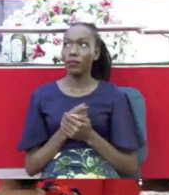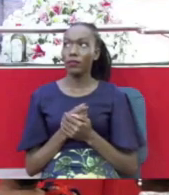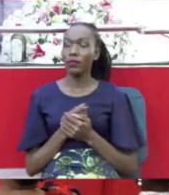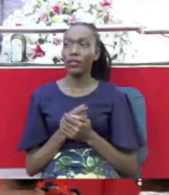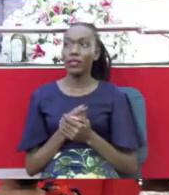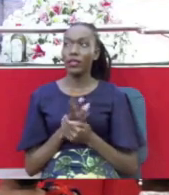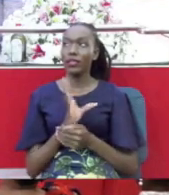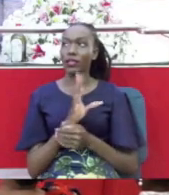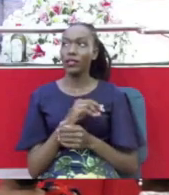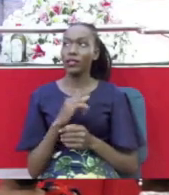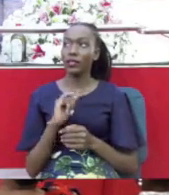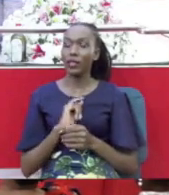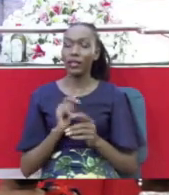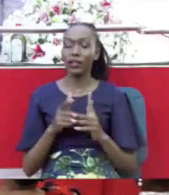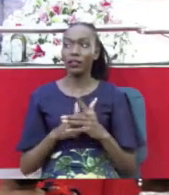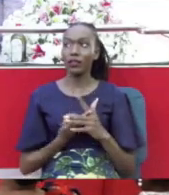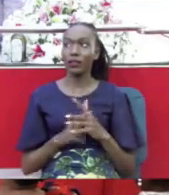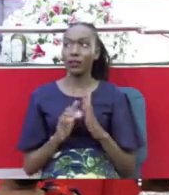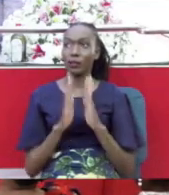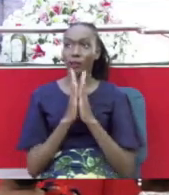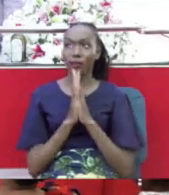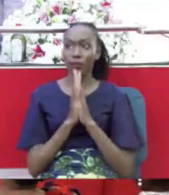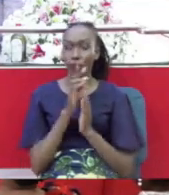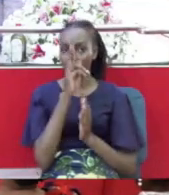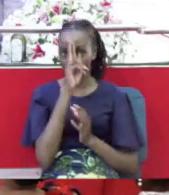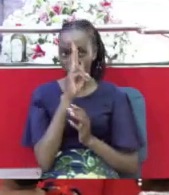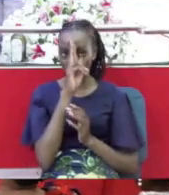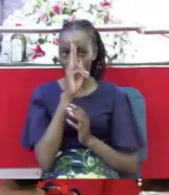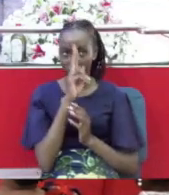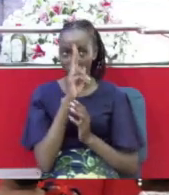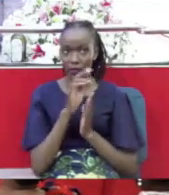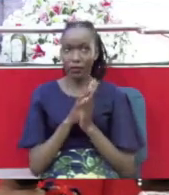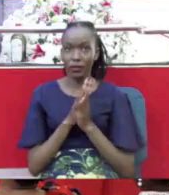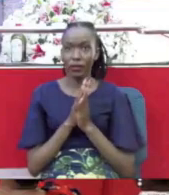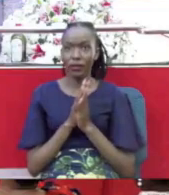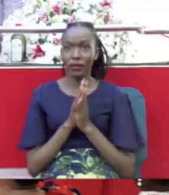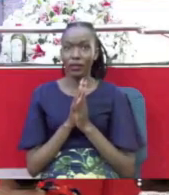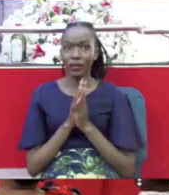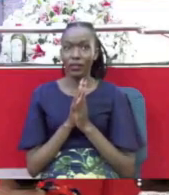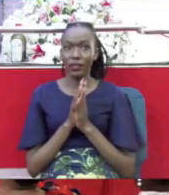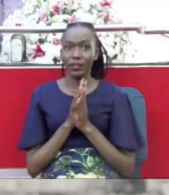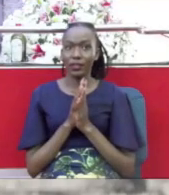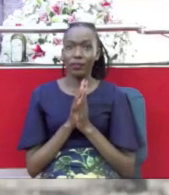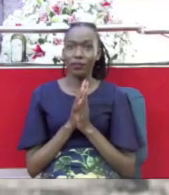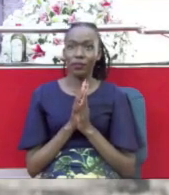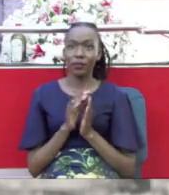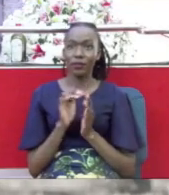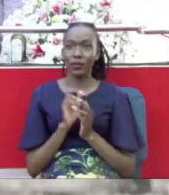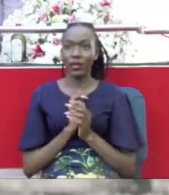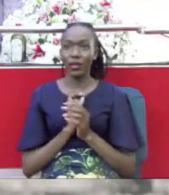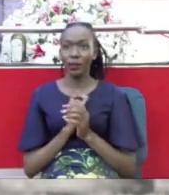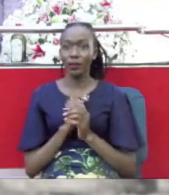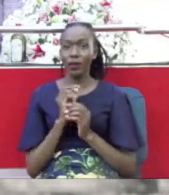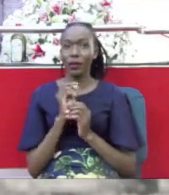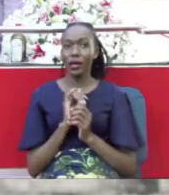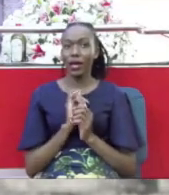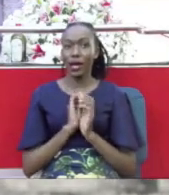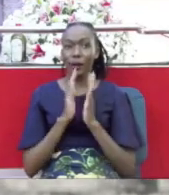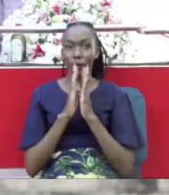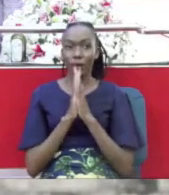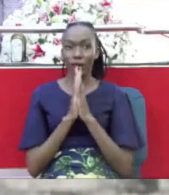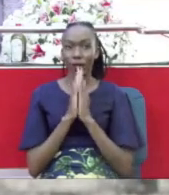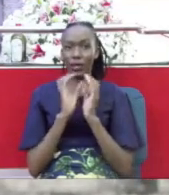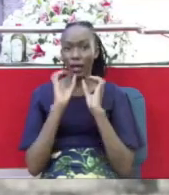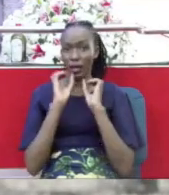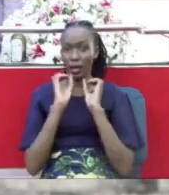kuwaombea singepita barabara kabla niwaombee. And praying that curse will not cross the next generation. Na nikasema hiyo laana isiingie katika kizazi